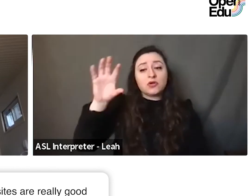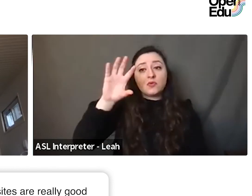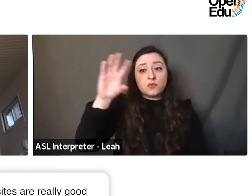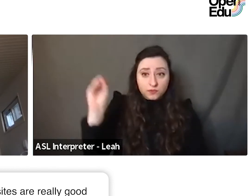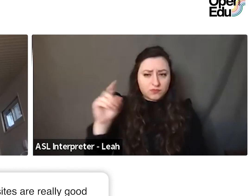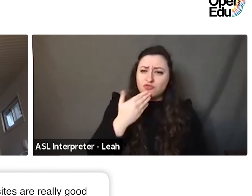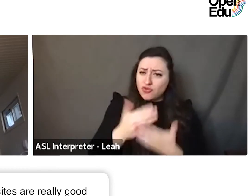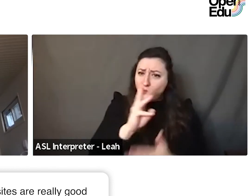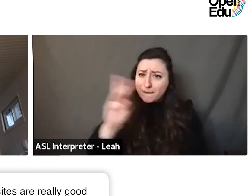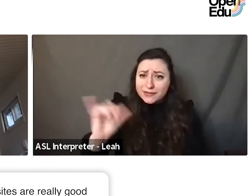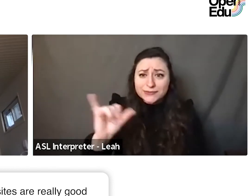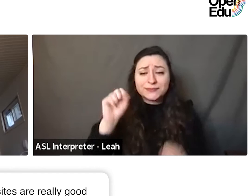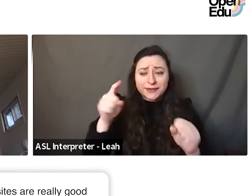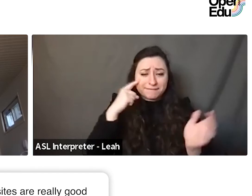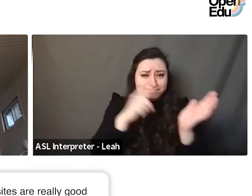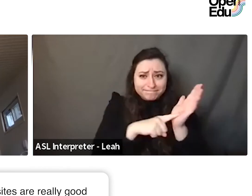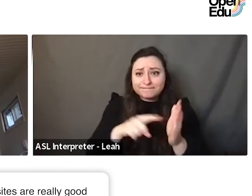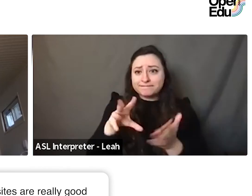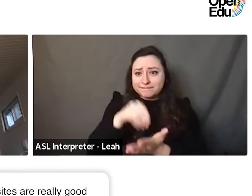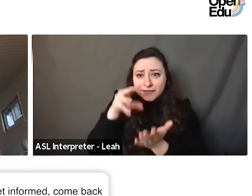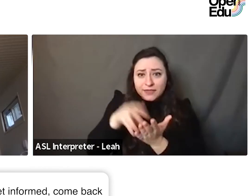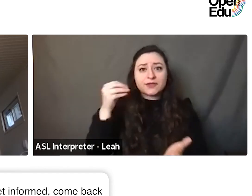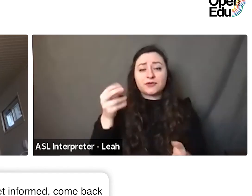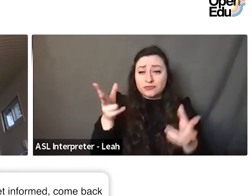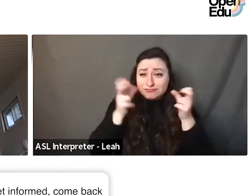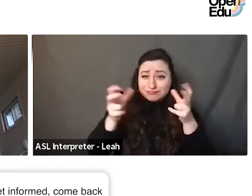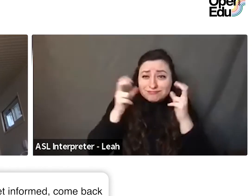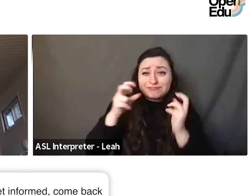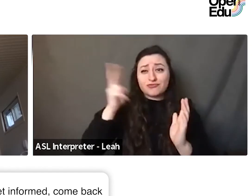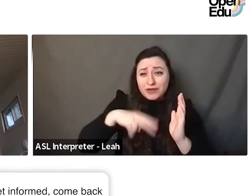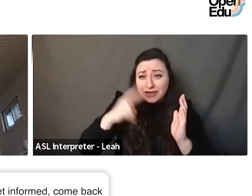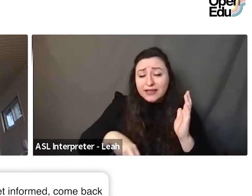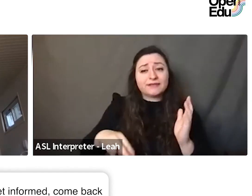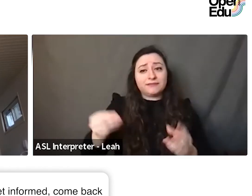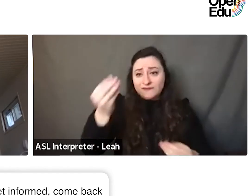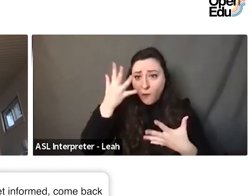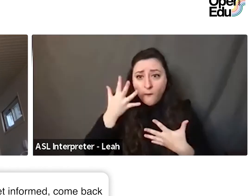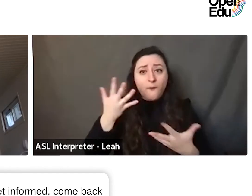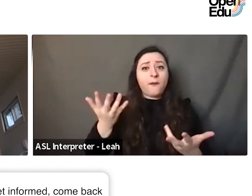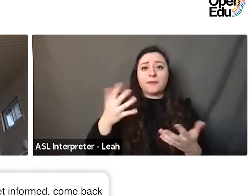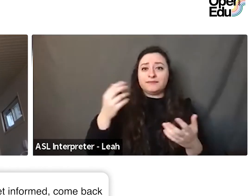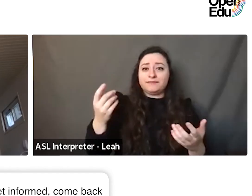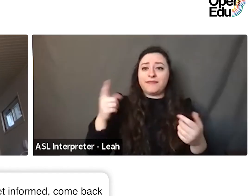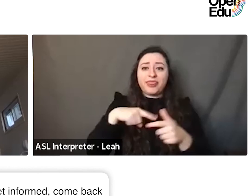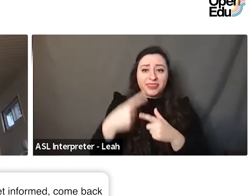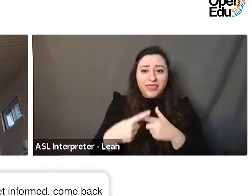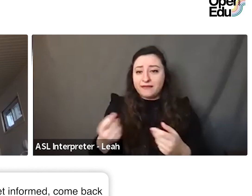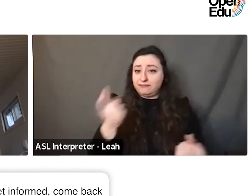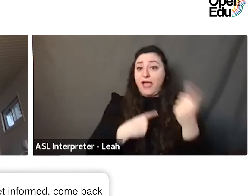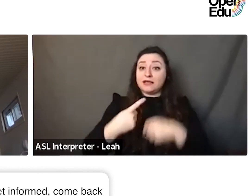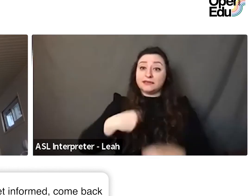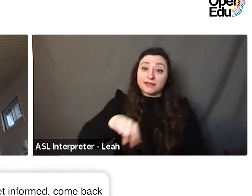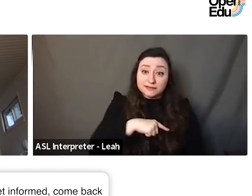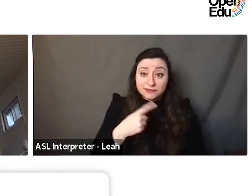good areas to go for this. Read more, get informed, come back to us with